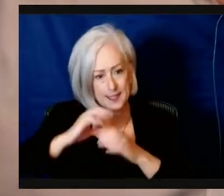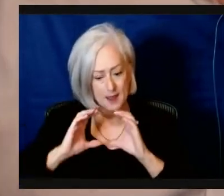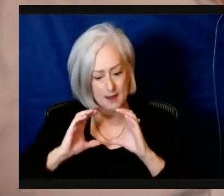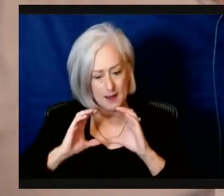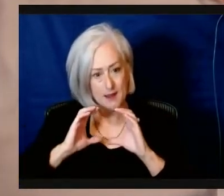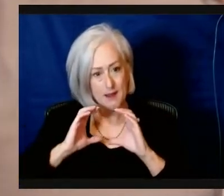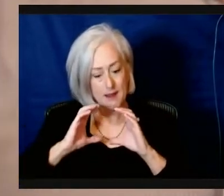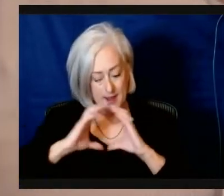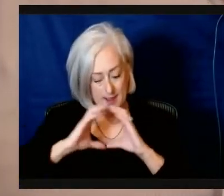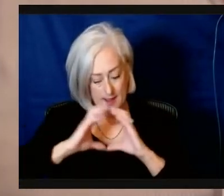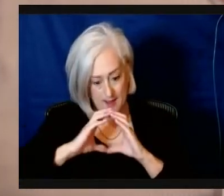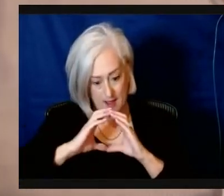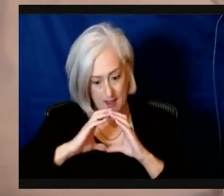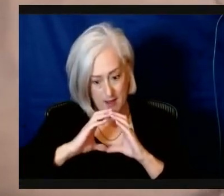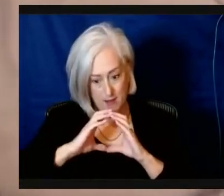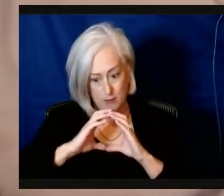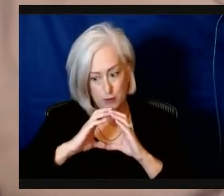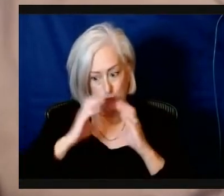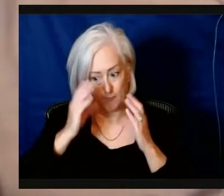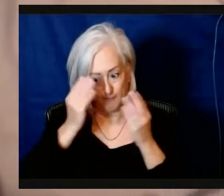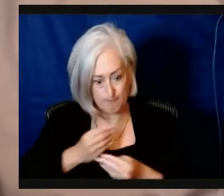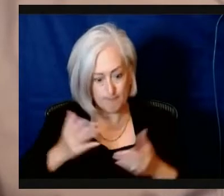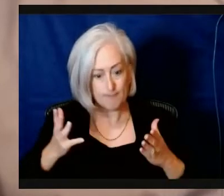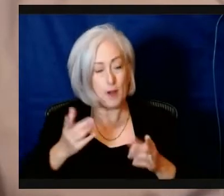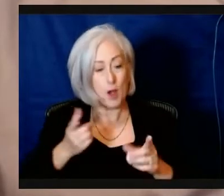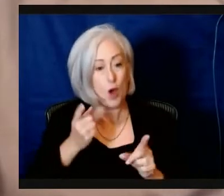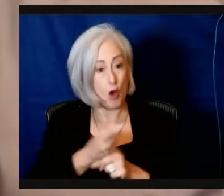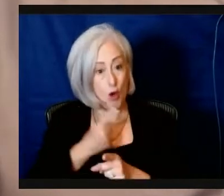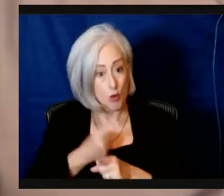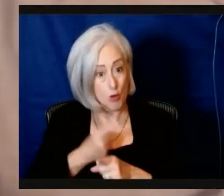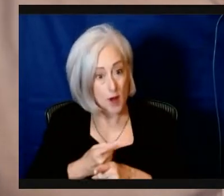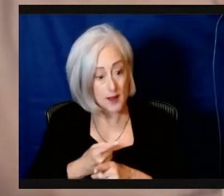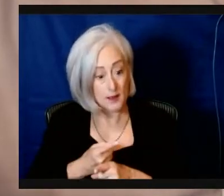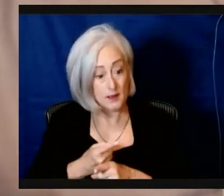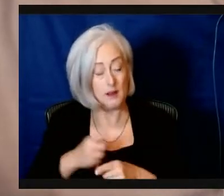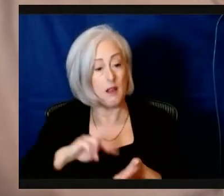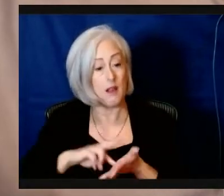So they act as adapter molecules to scaffold and help other